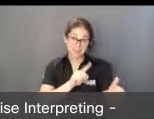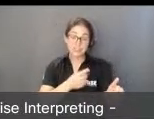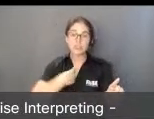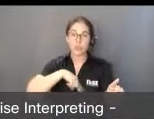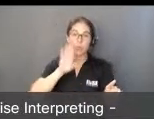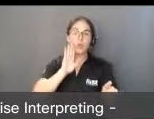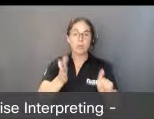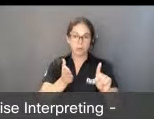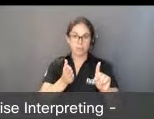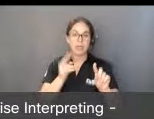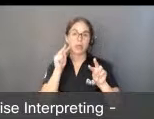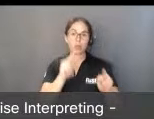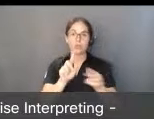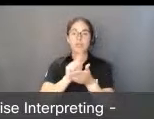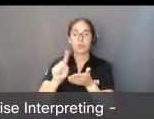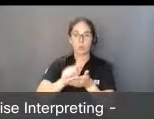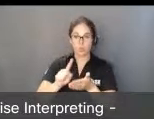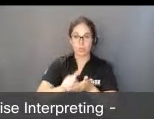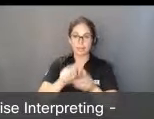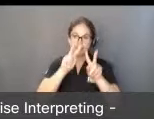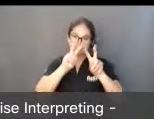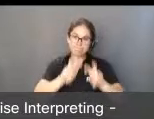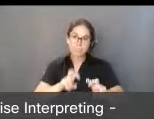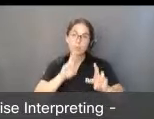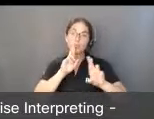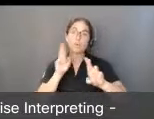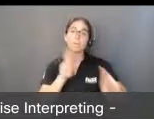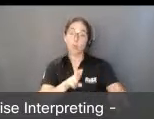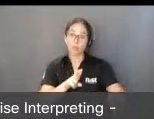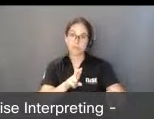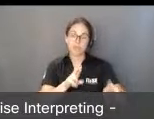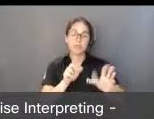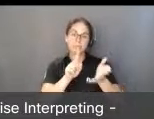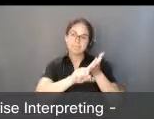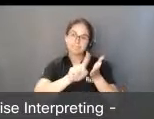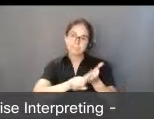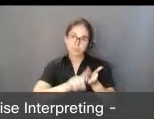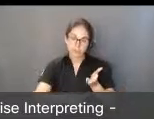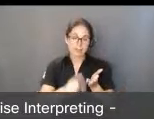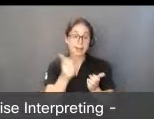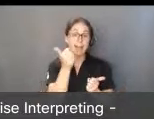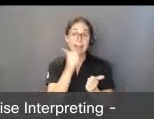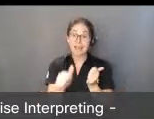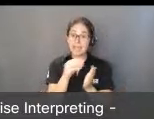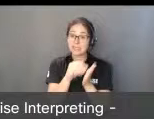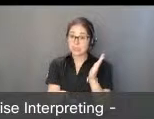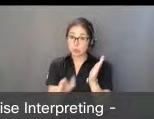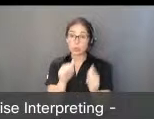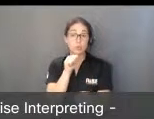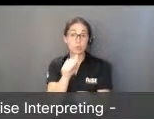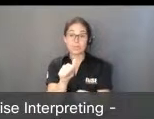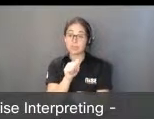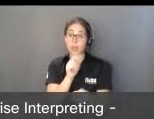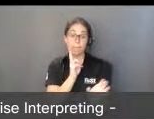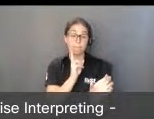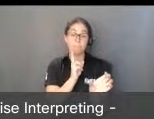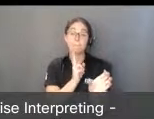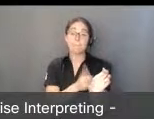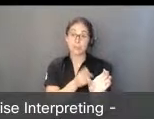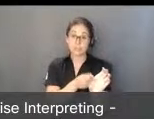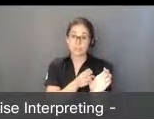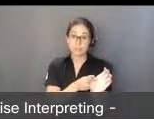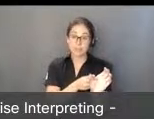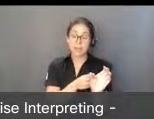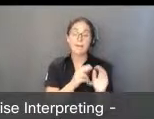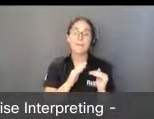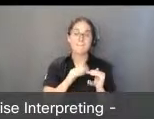running weekly reports, and we will be addressing any student who fails to participate